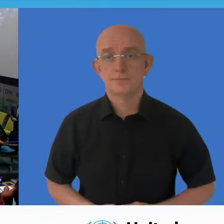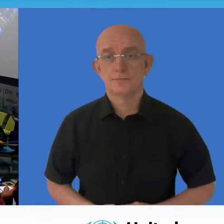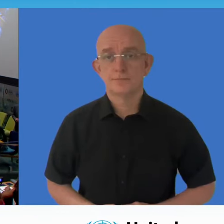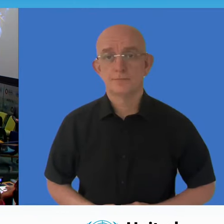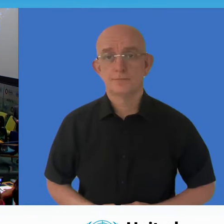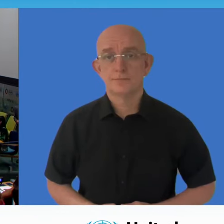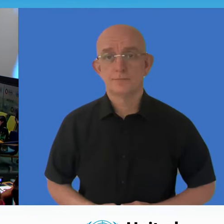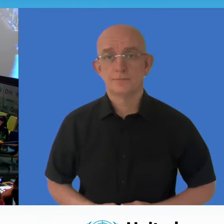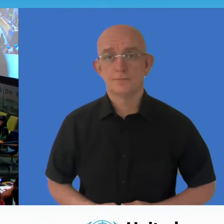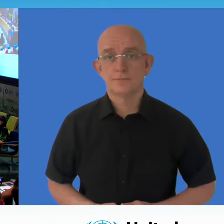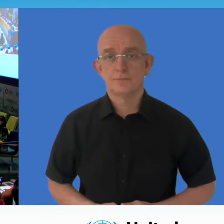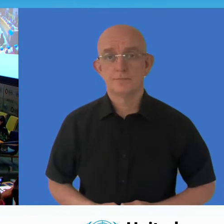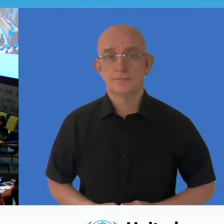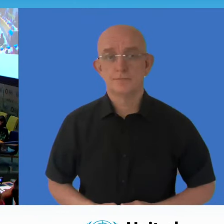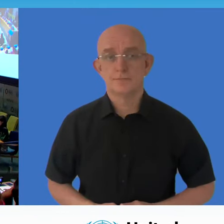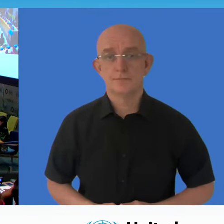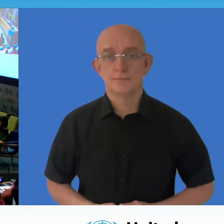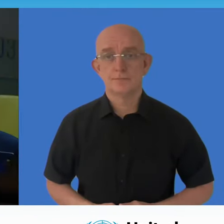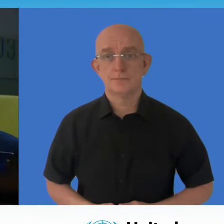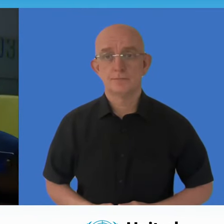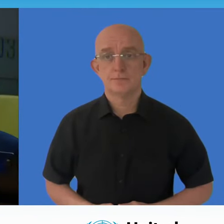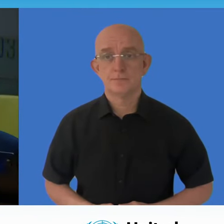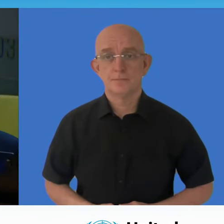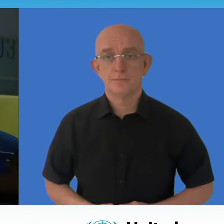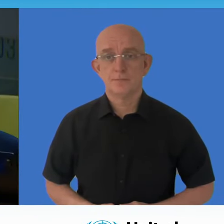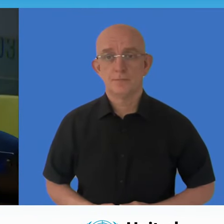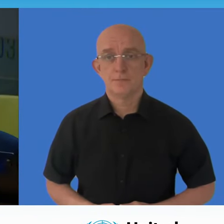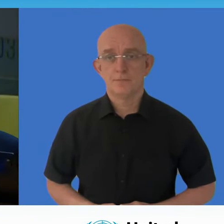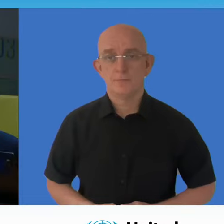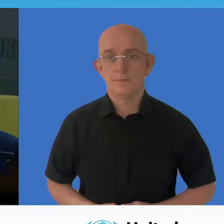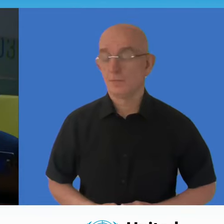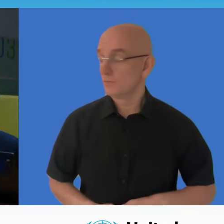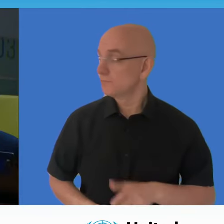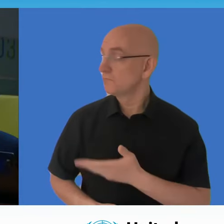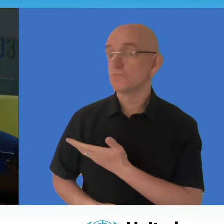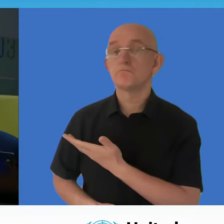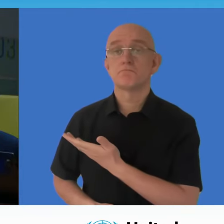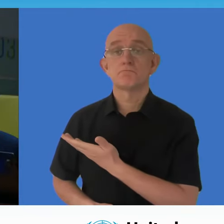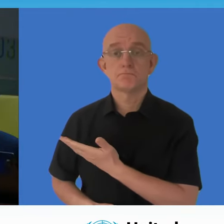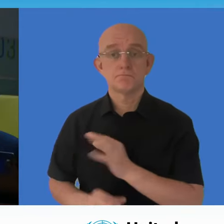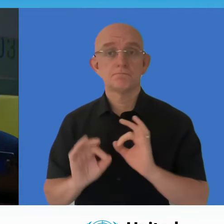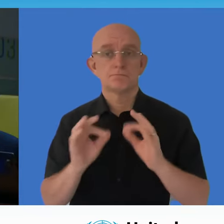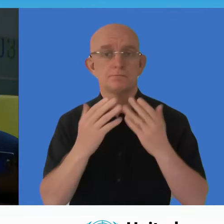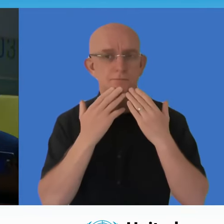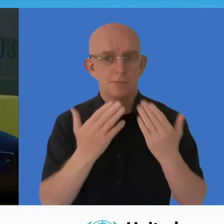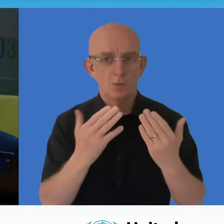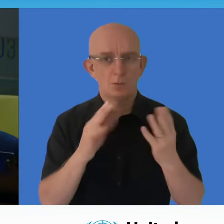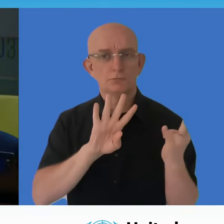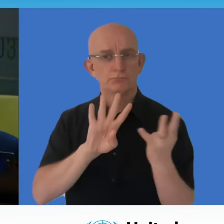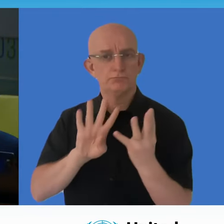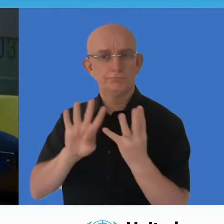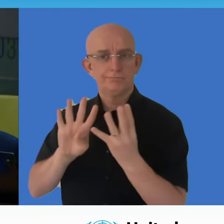Once again, I'd like to thank the Secretary General and Ms. Baharaki for having joined us this morning.